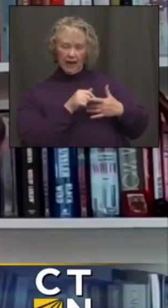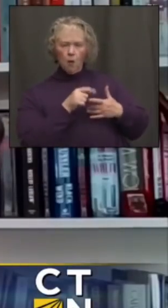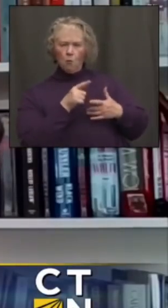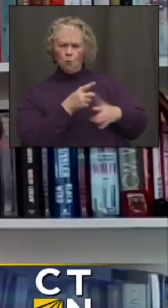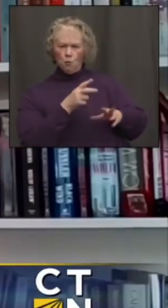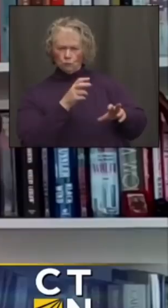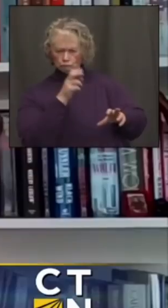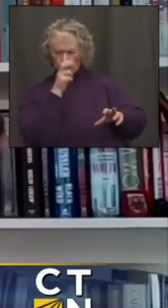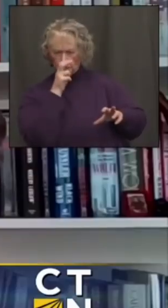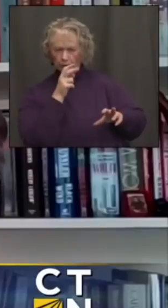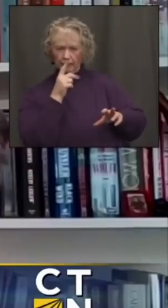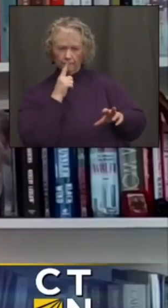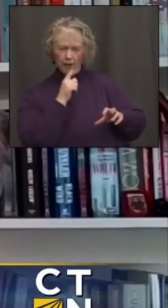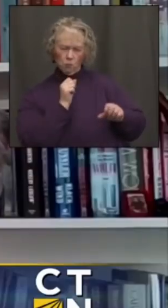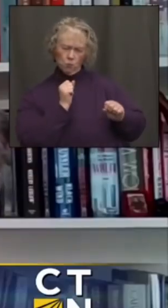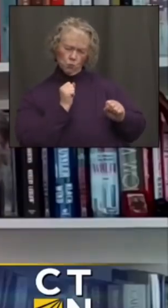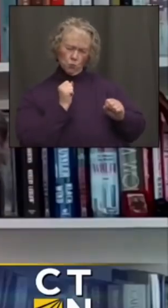shot?